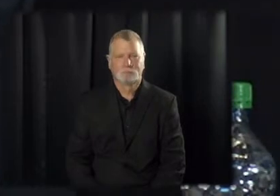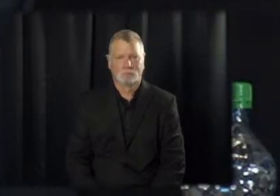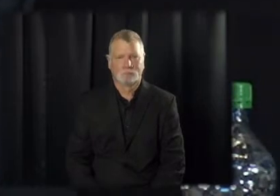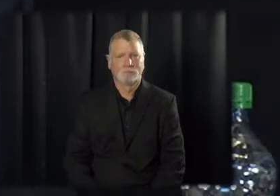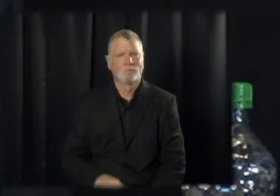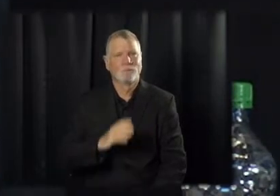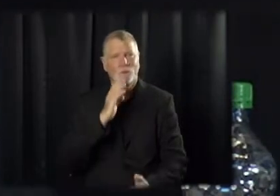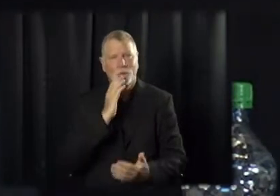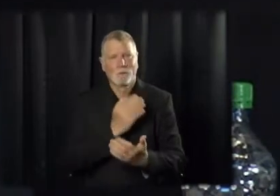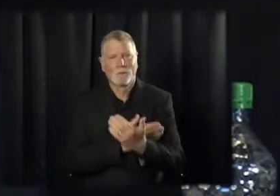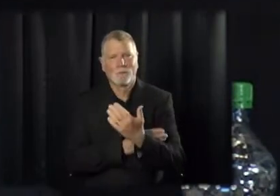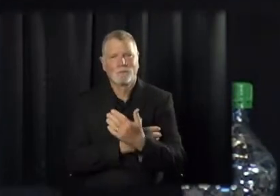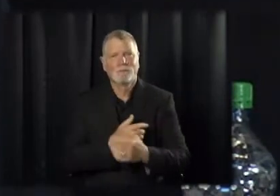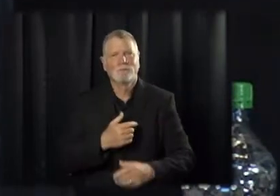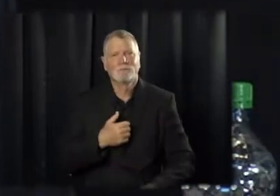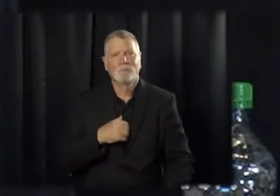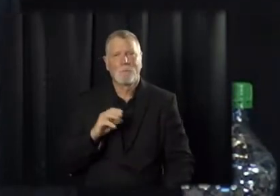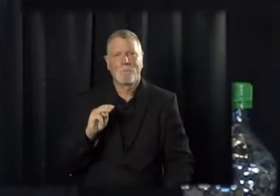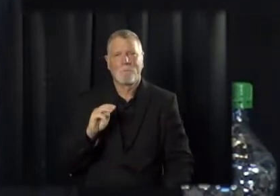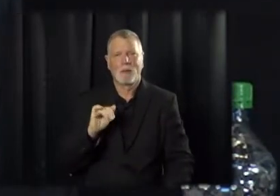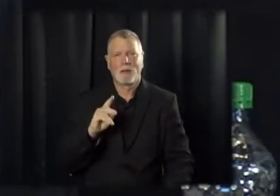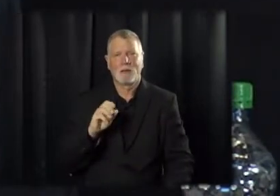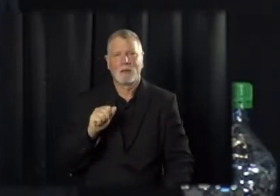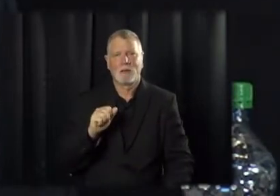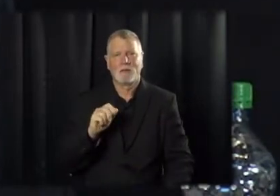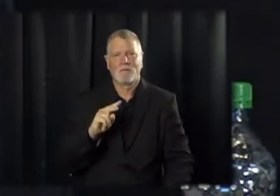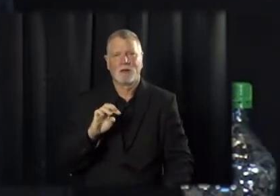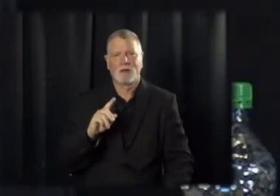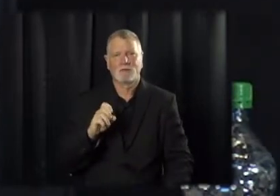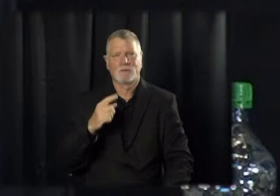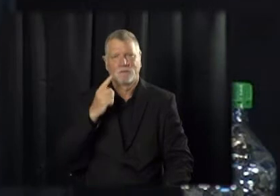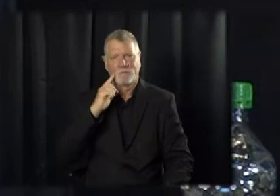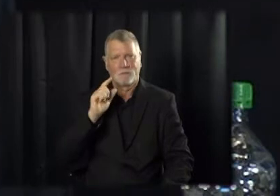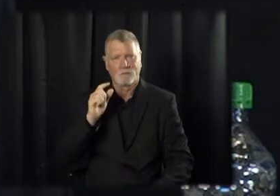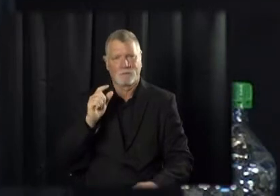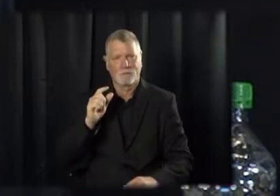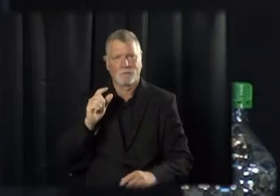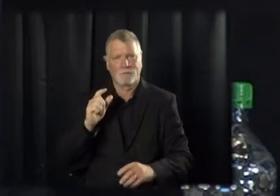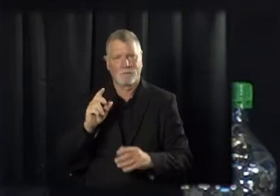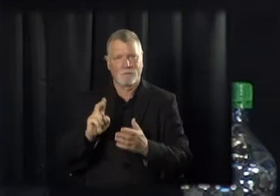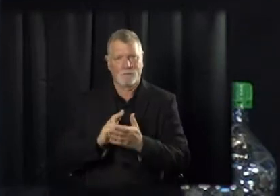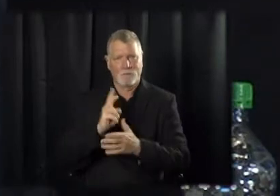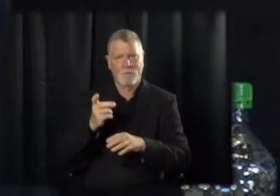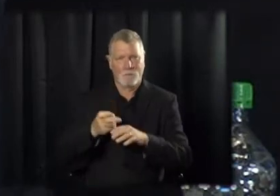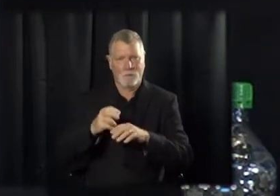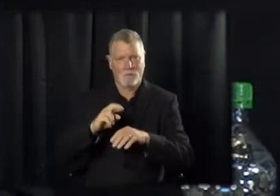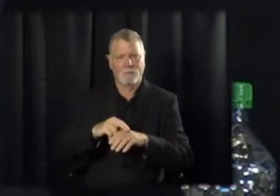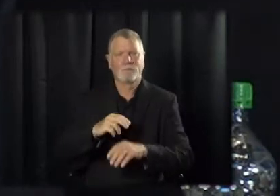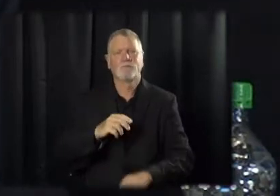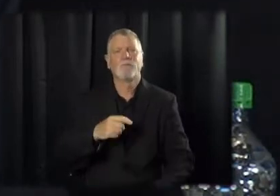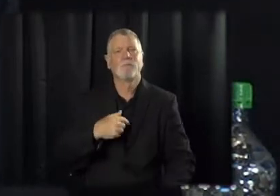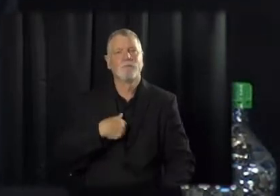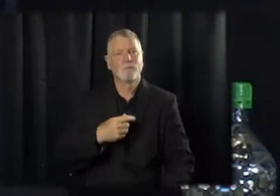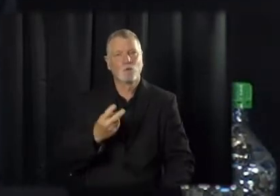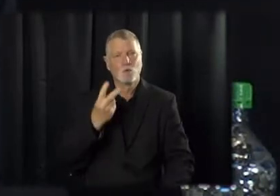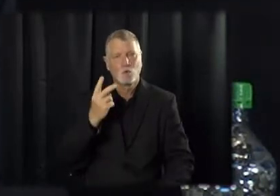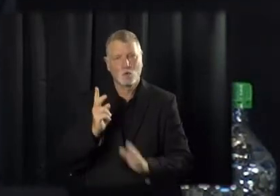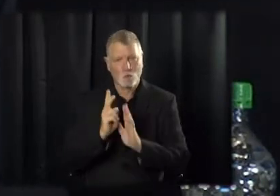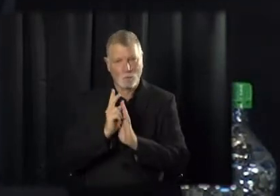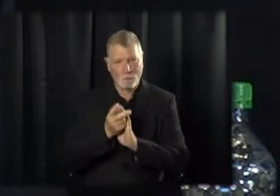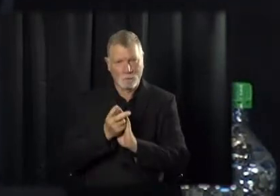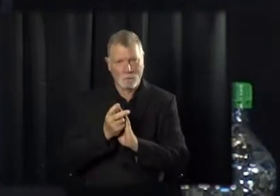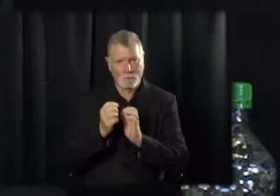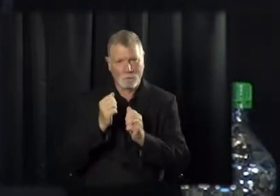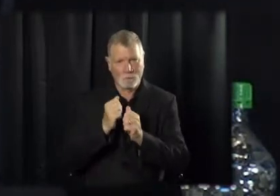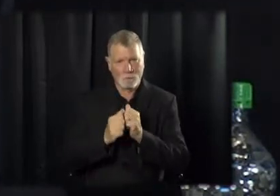Good morning. Good morning. I am Maida Velasco. I am the Vice President of the Governing Board of the University of Puerto Rico. I have 2 minutes